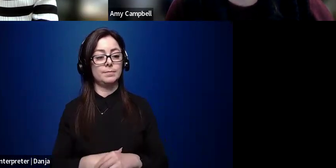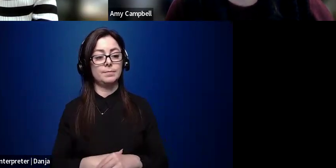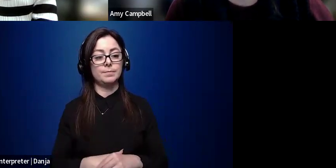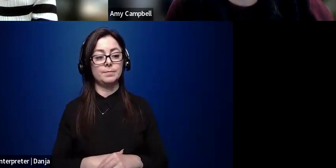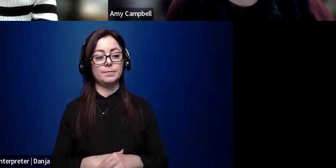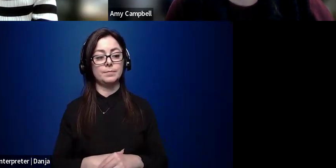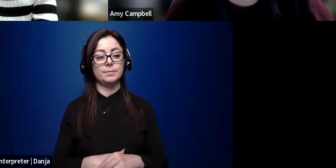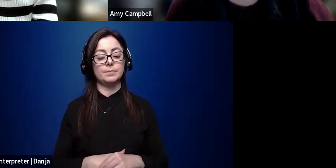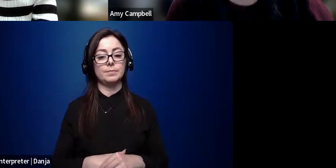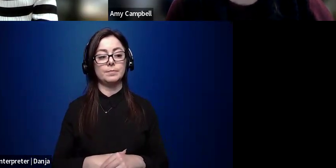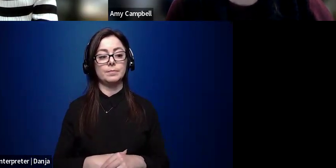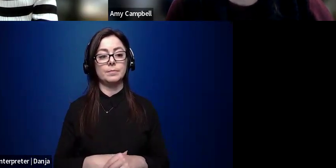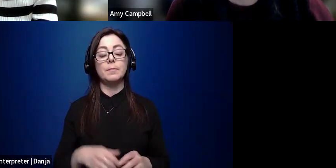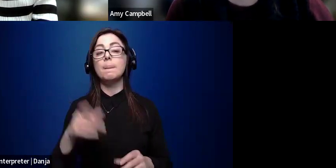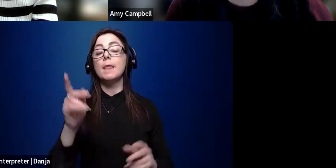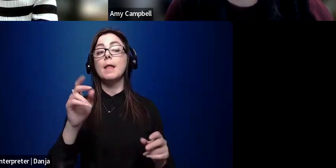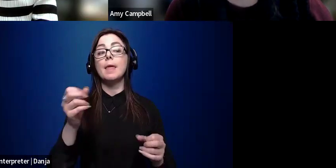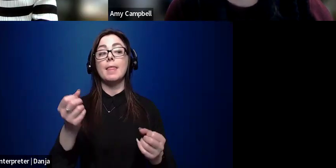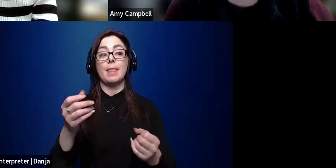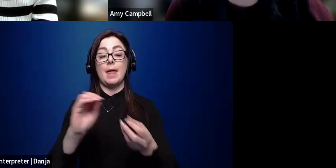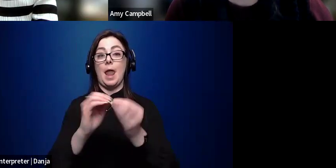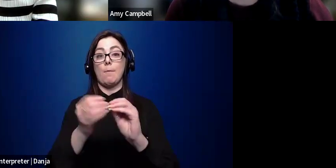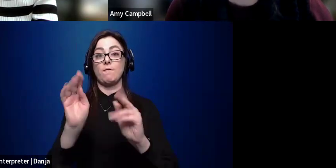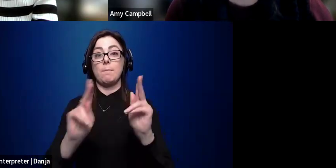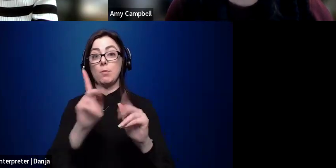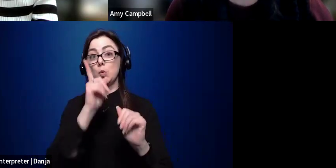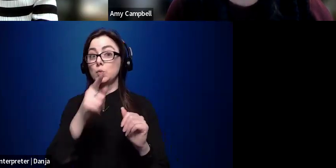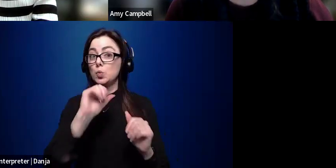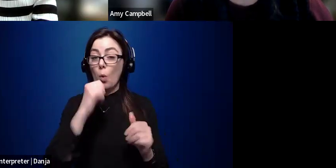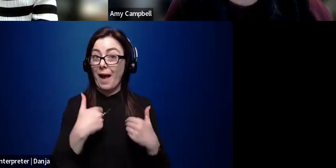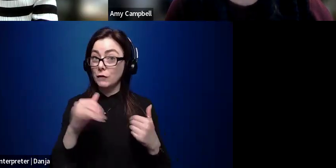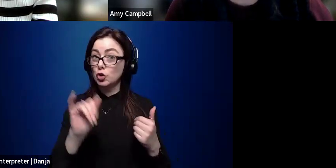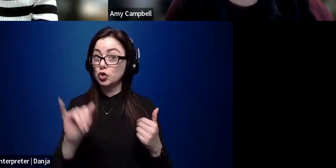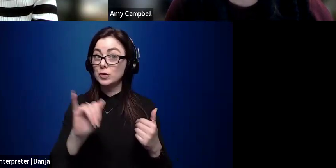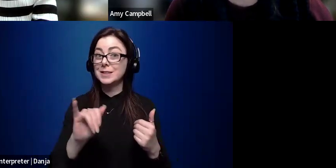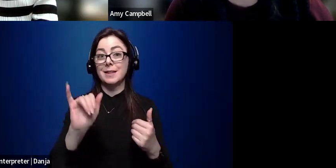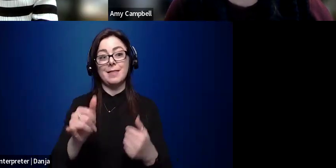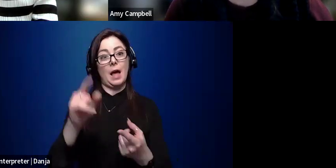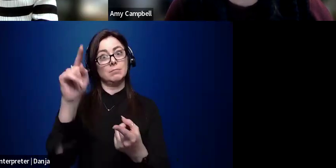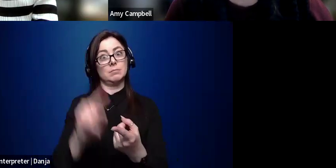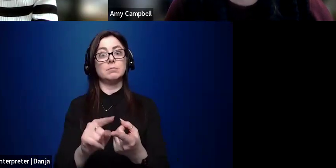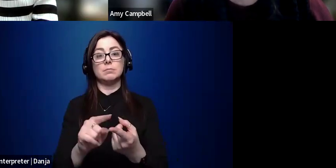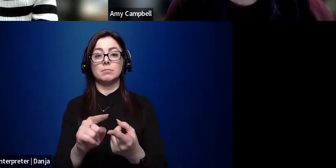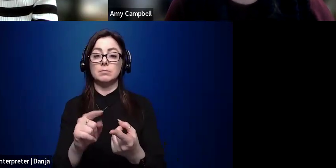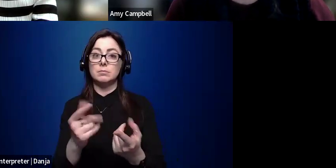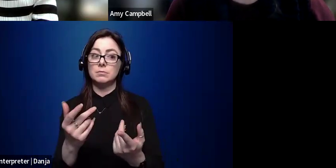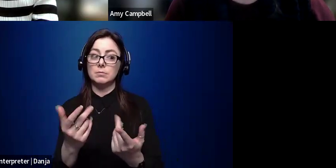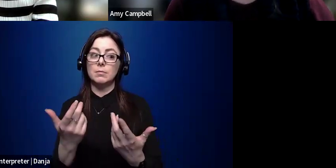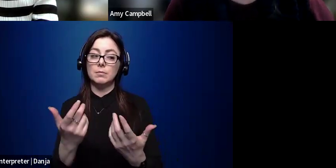our uninsured rate hugely. I don't have the percentage, but I know that it was a big drop in uninsured.